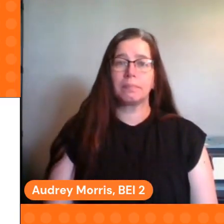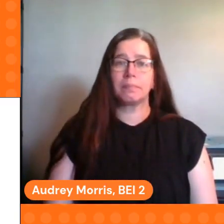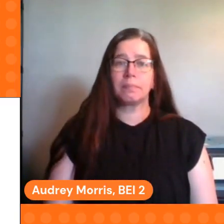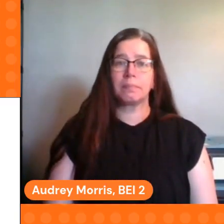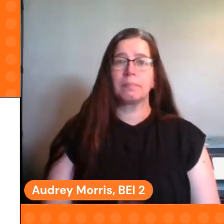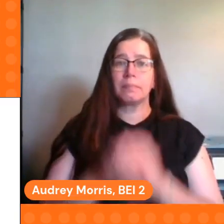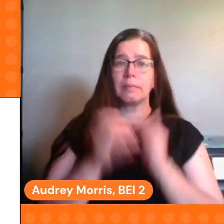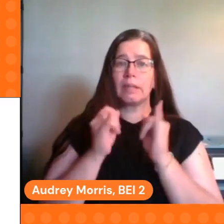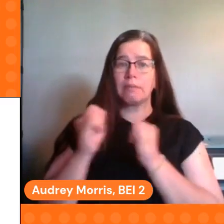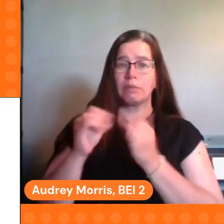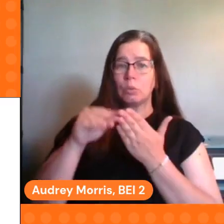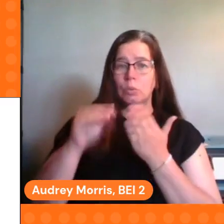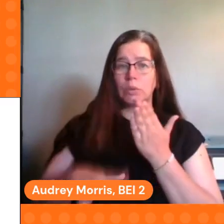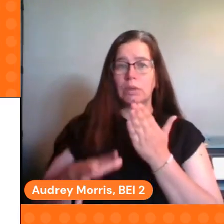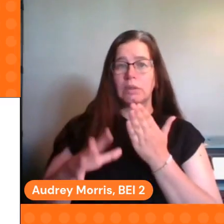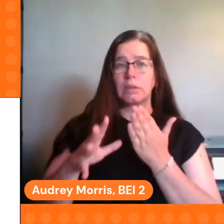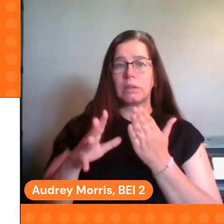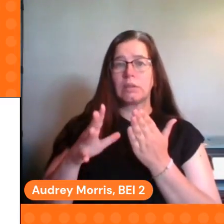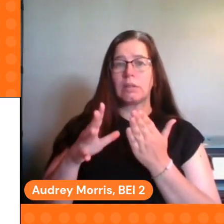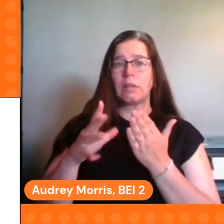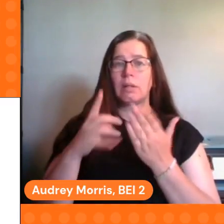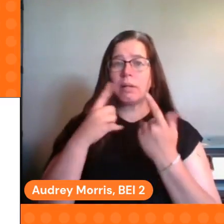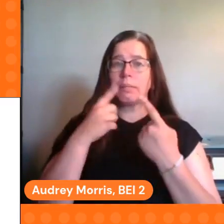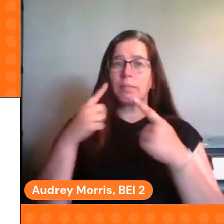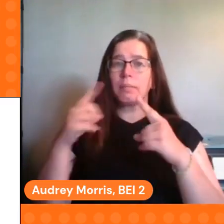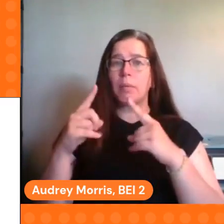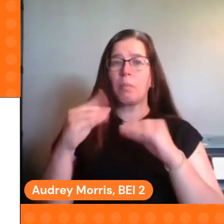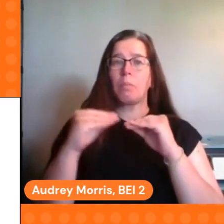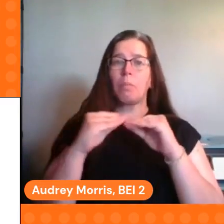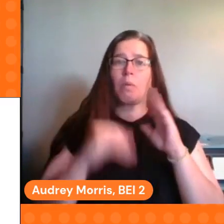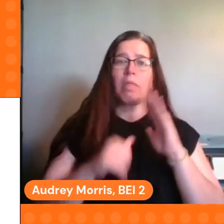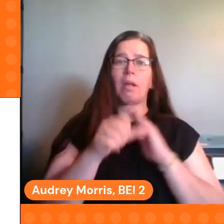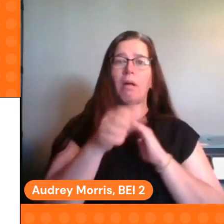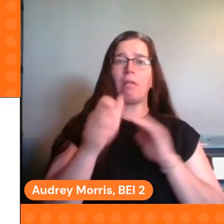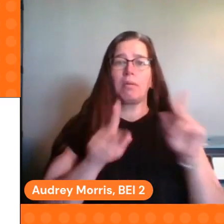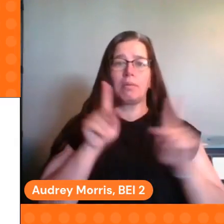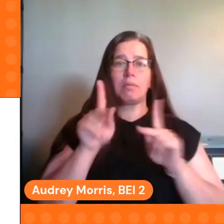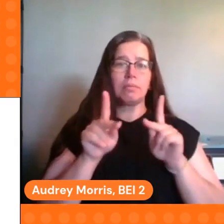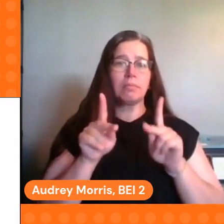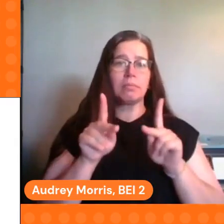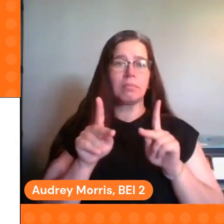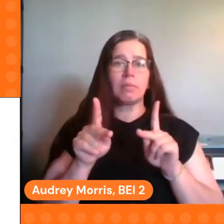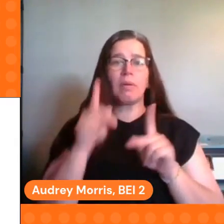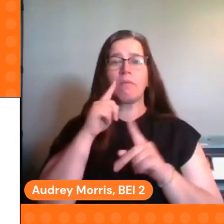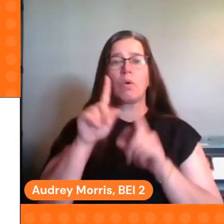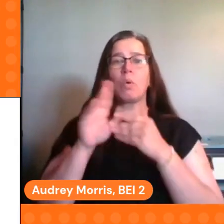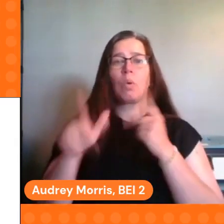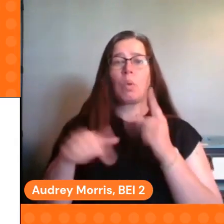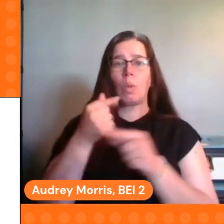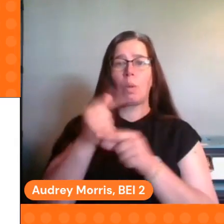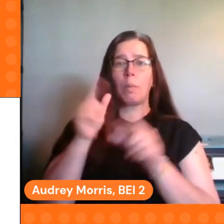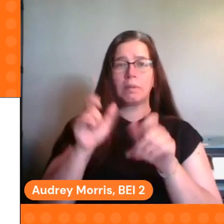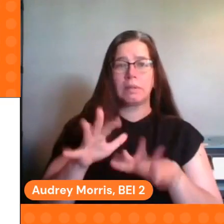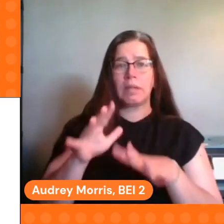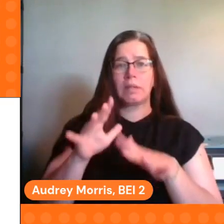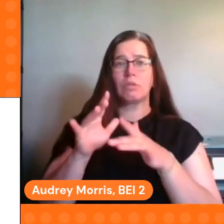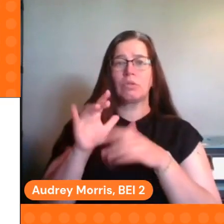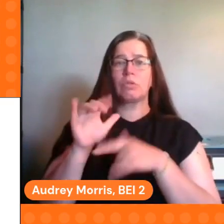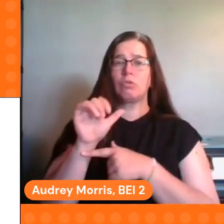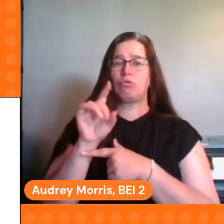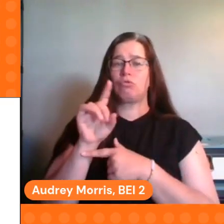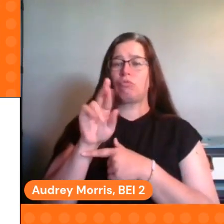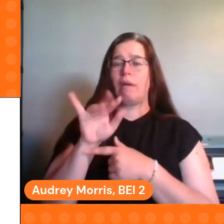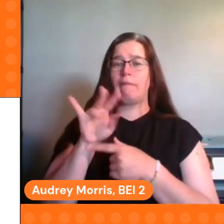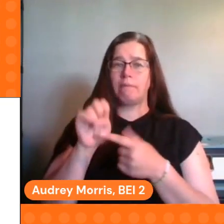Individual Vietnamese students are outperforming those from wealthier nations on global tests like PISA, showing drive, discipline, and